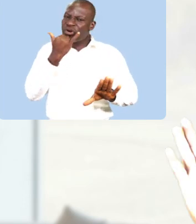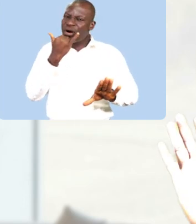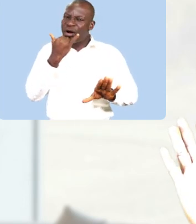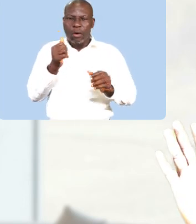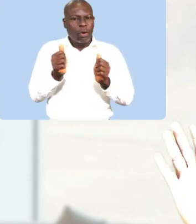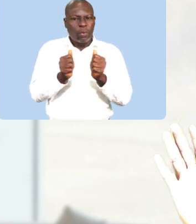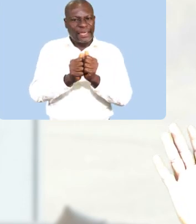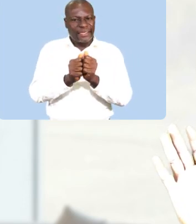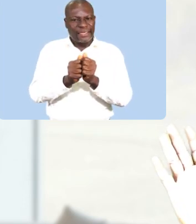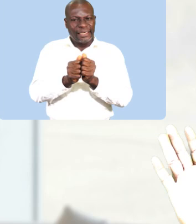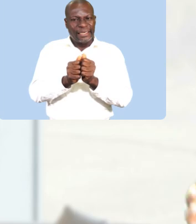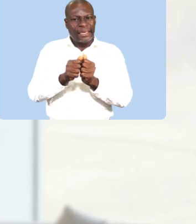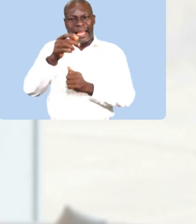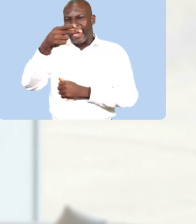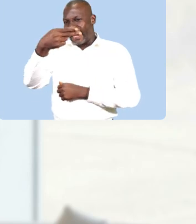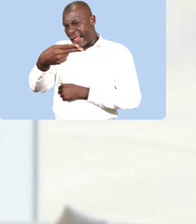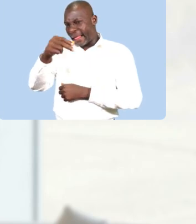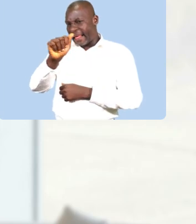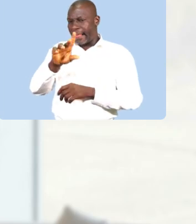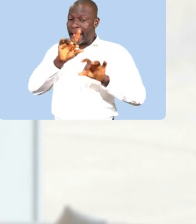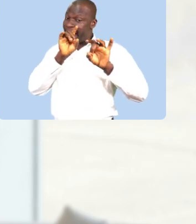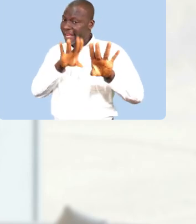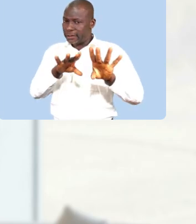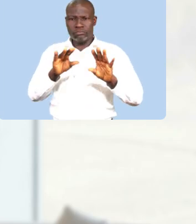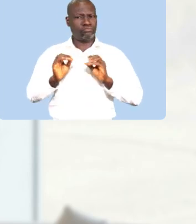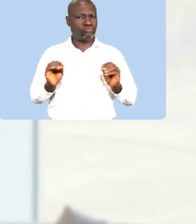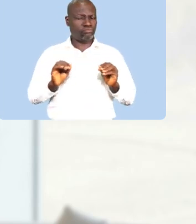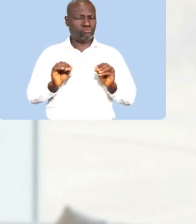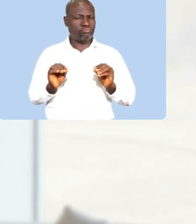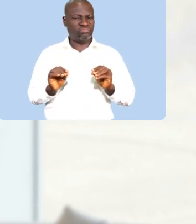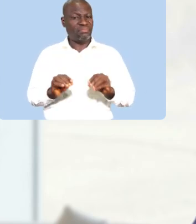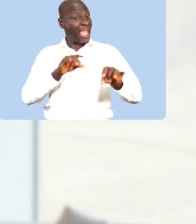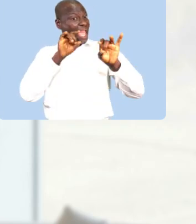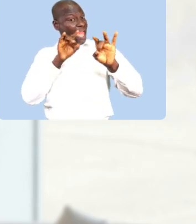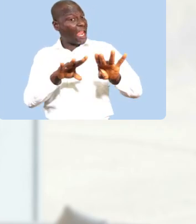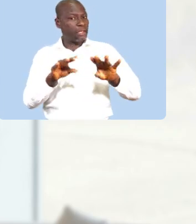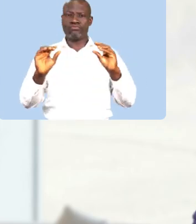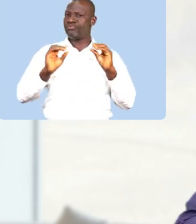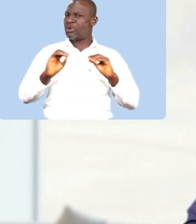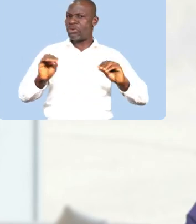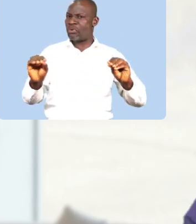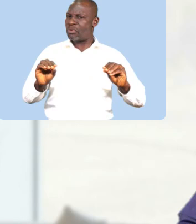with hate. Because ema hunu se omo a edi sai adwuma no se okoboso